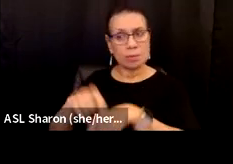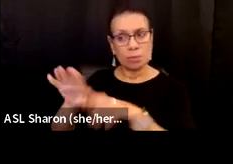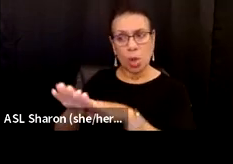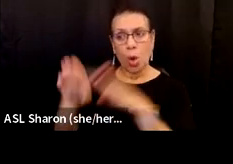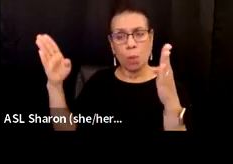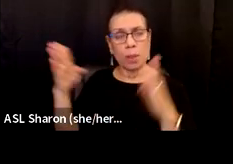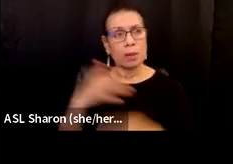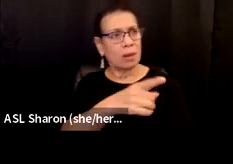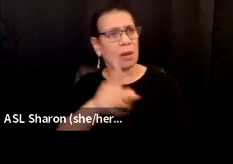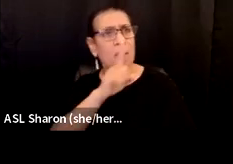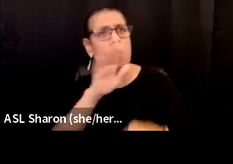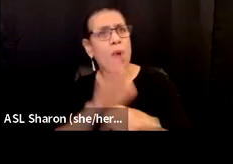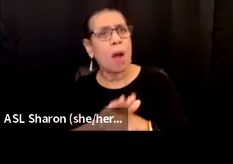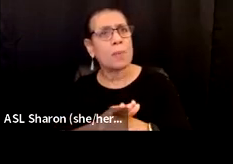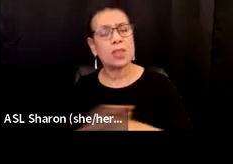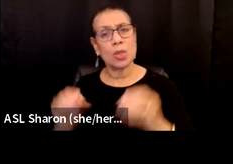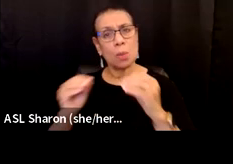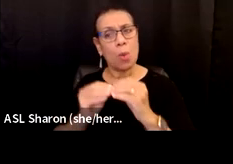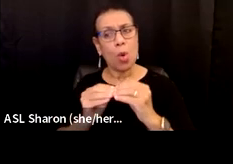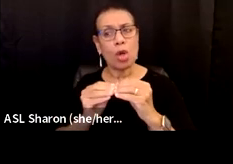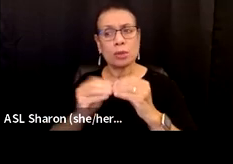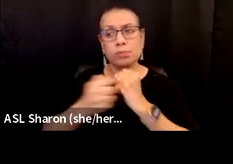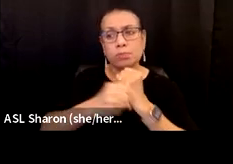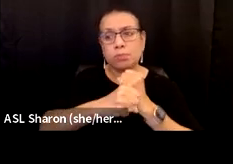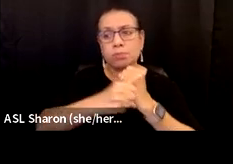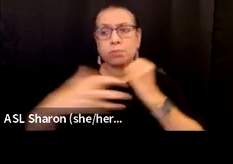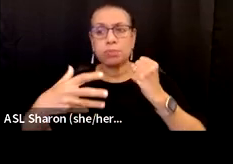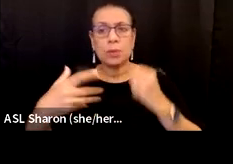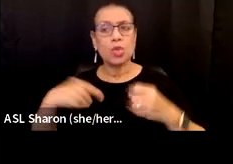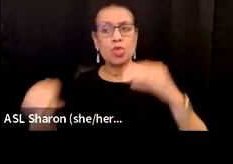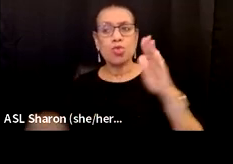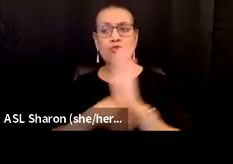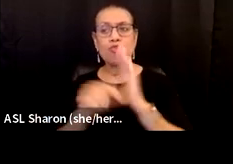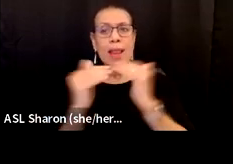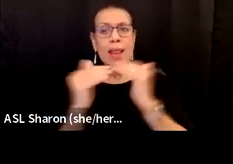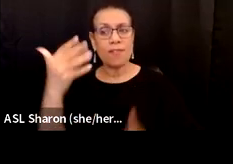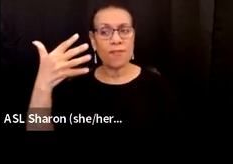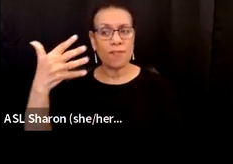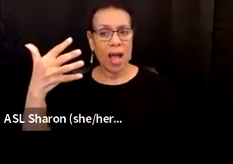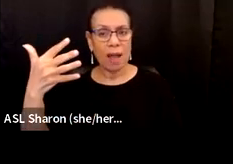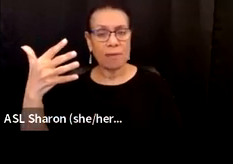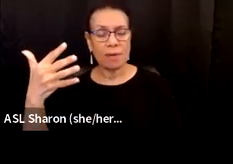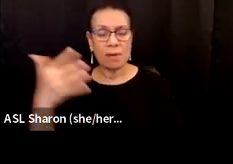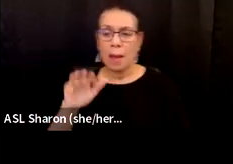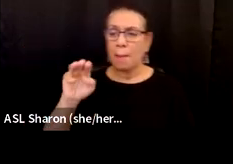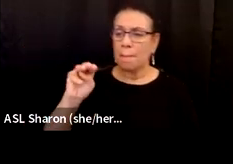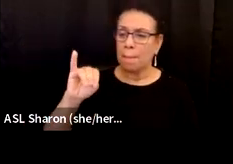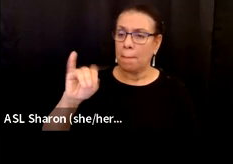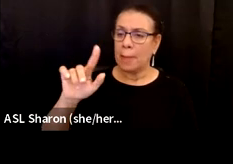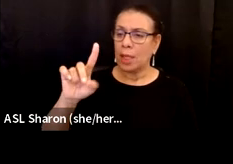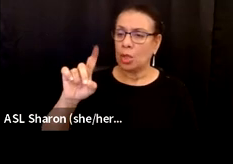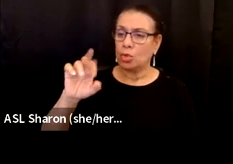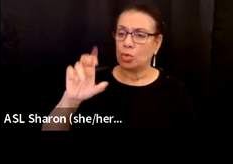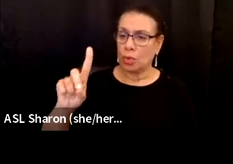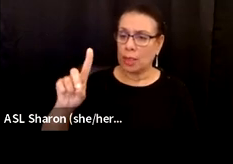promised to extend their grades to k-5 another site council member said that mildred avenue which